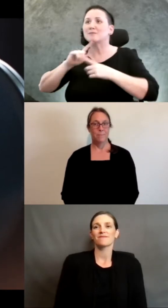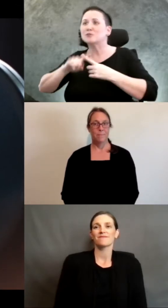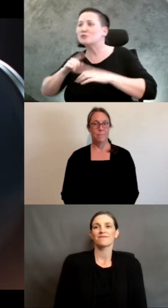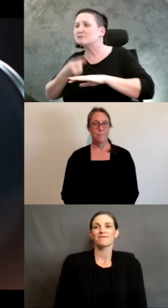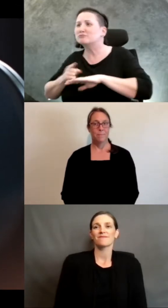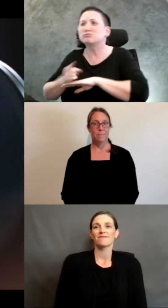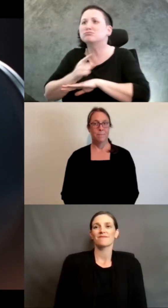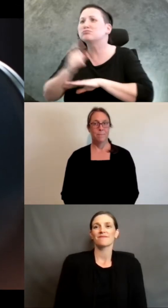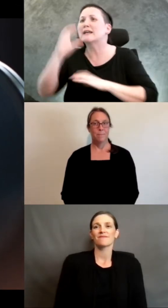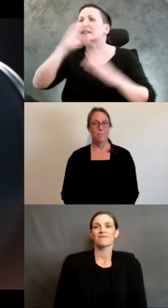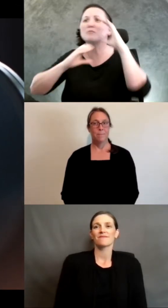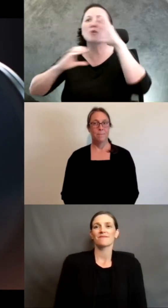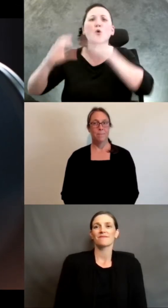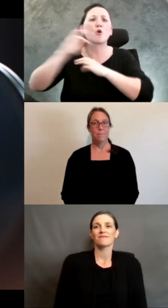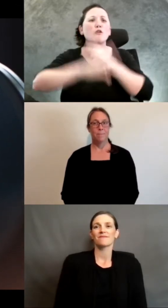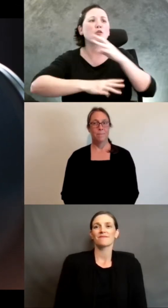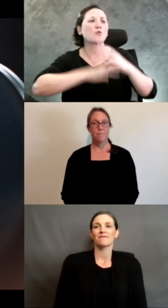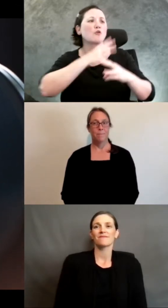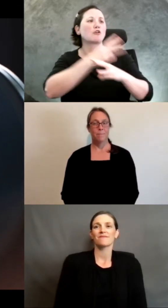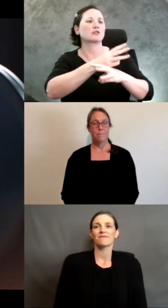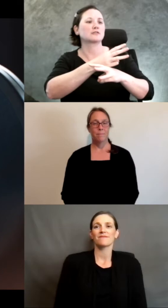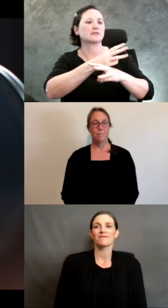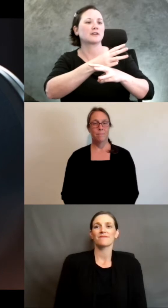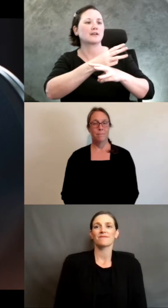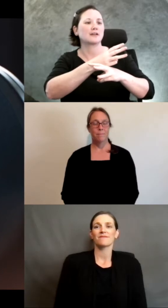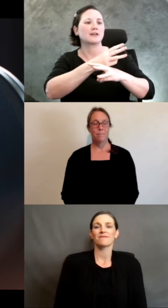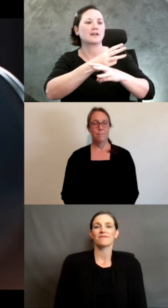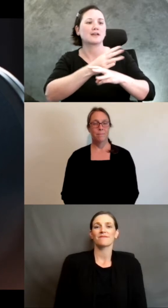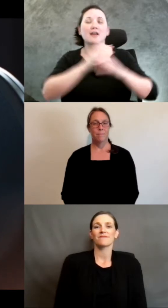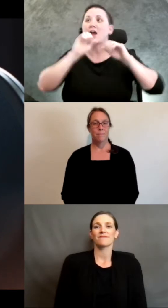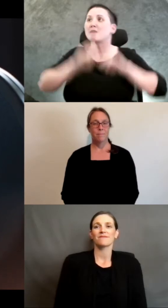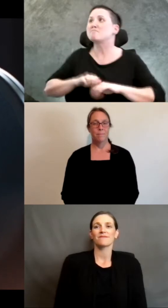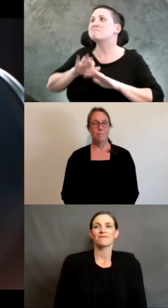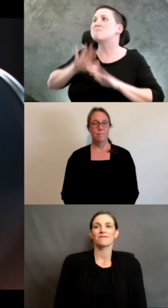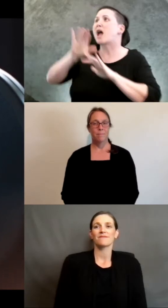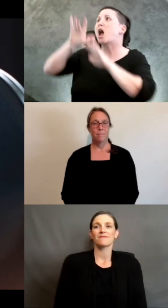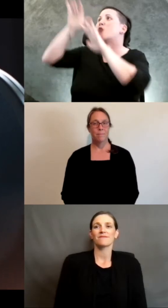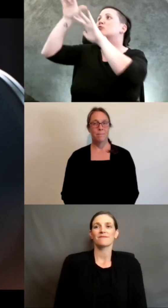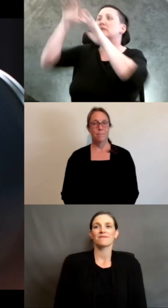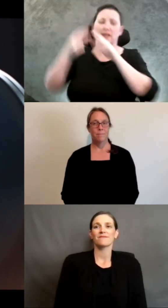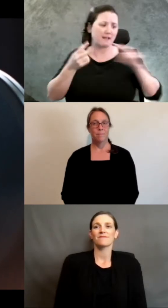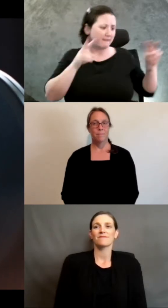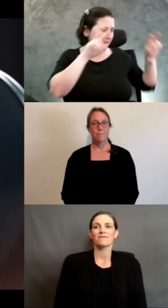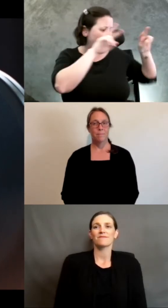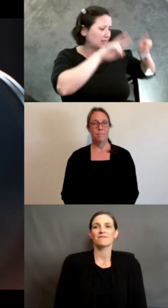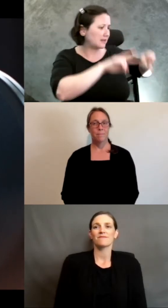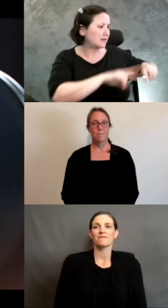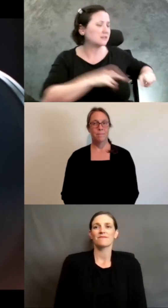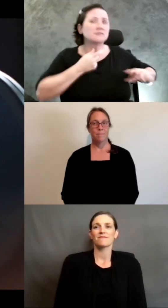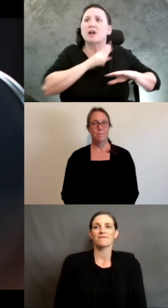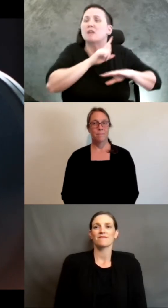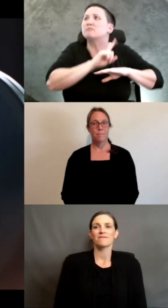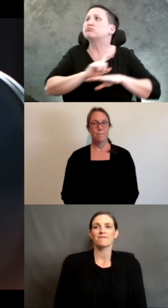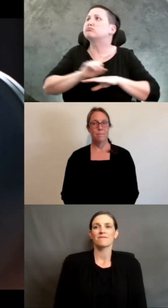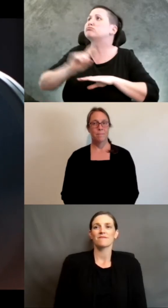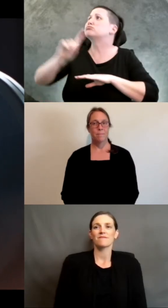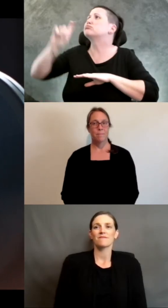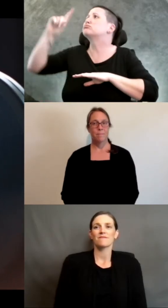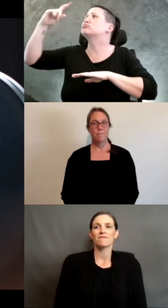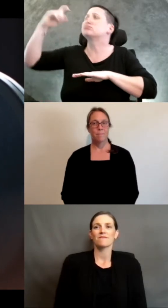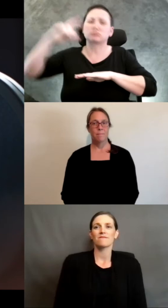the world, crossing the mountains and valleys,